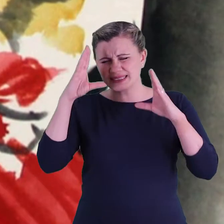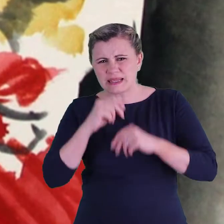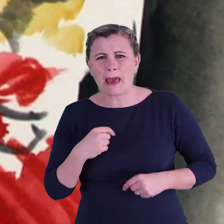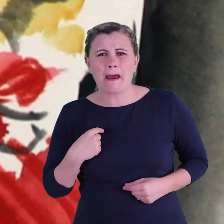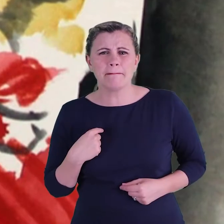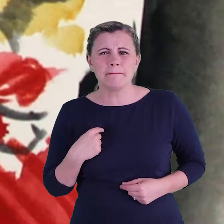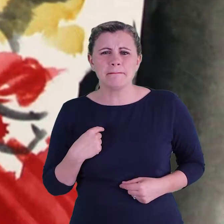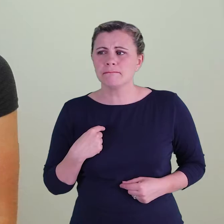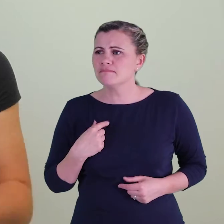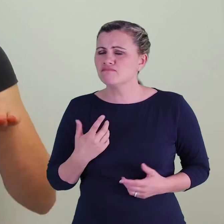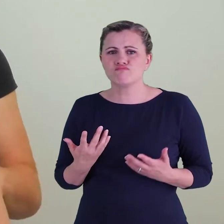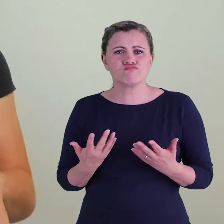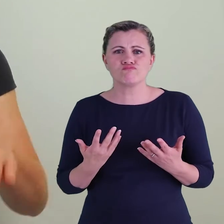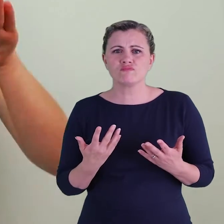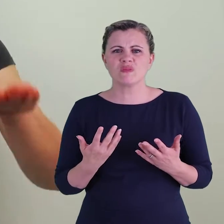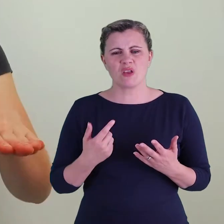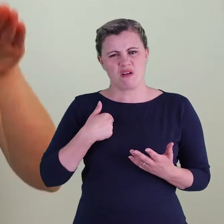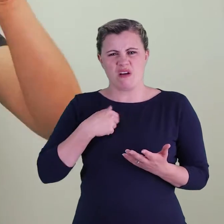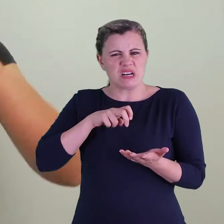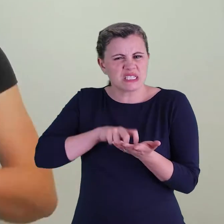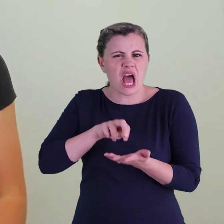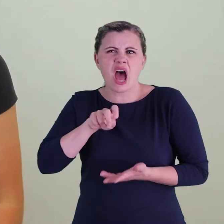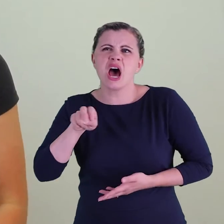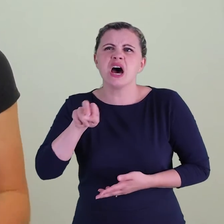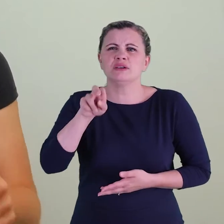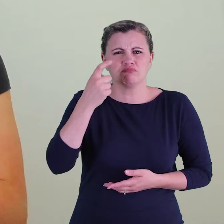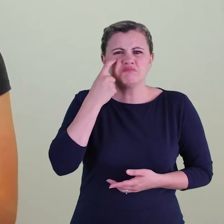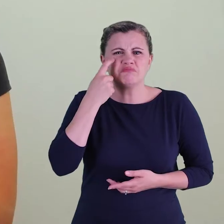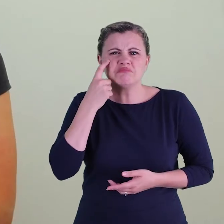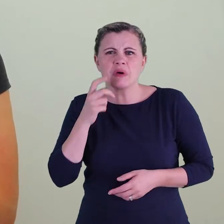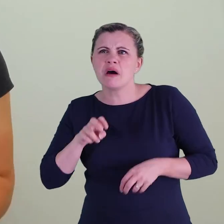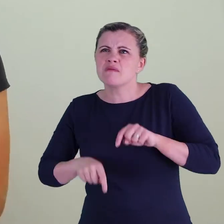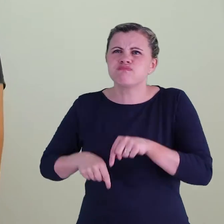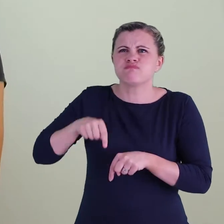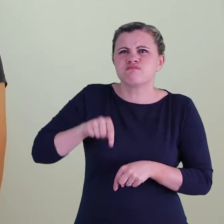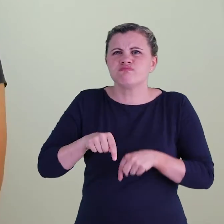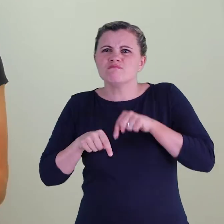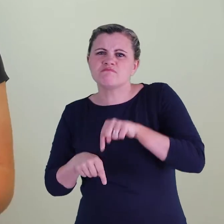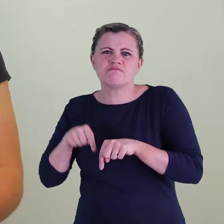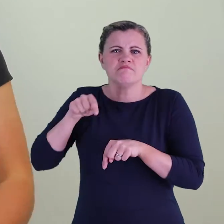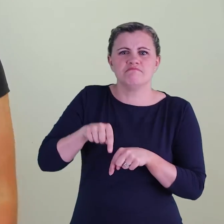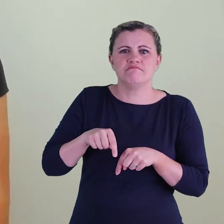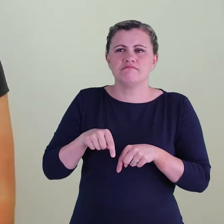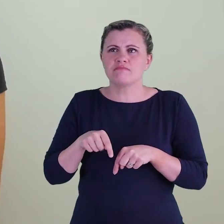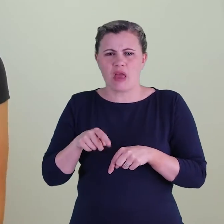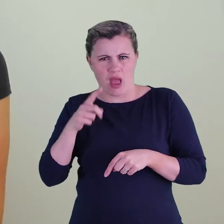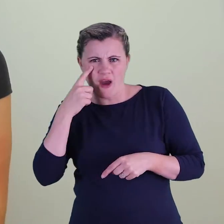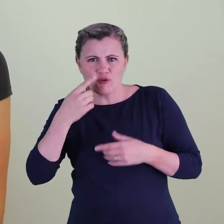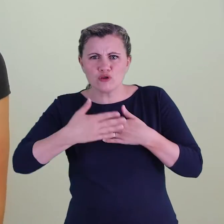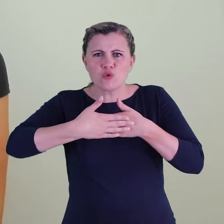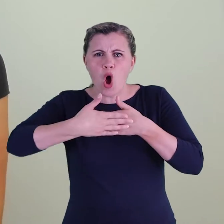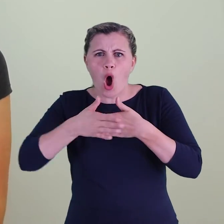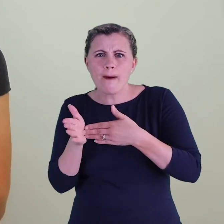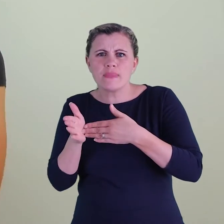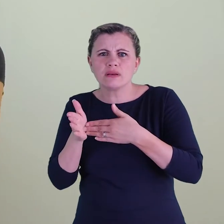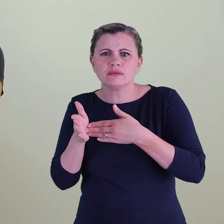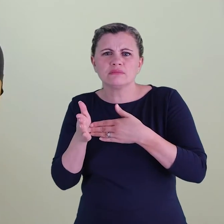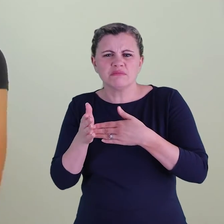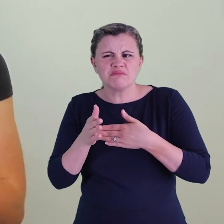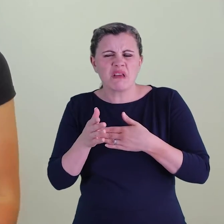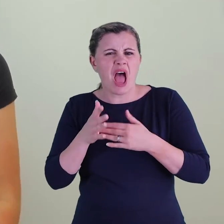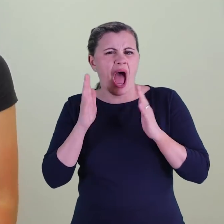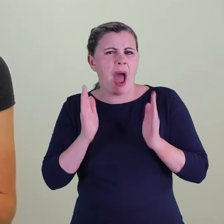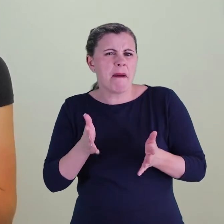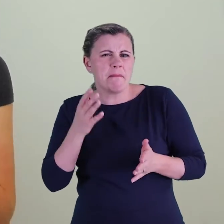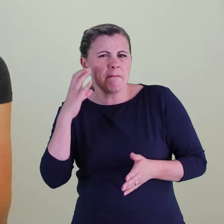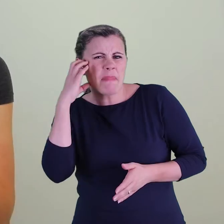feel sore. Up the stairs she stomped. She was tired, she was cross. Well, they'd better have some